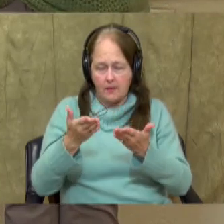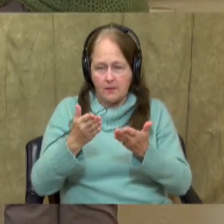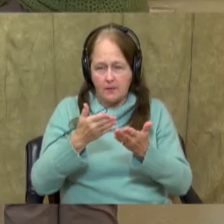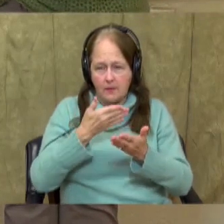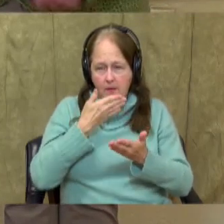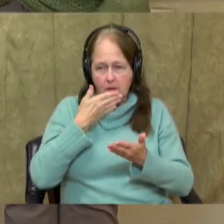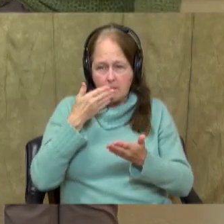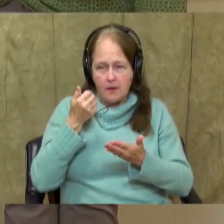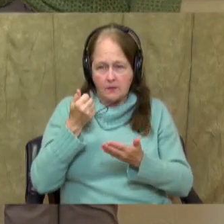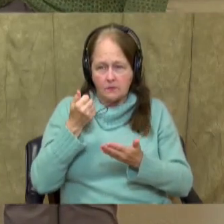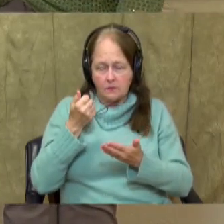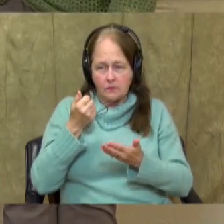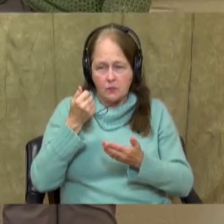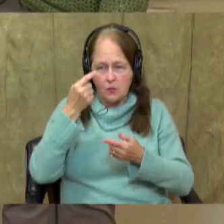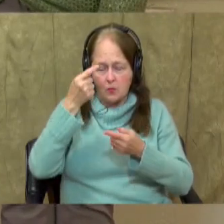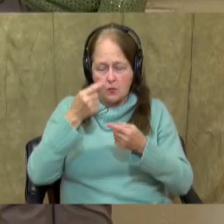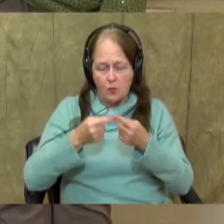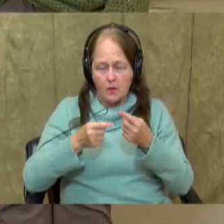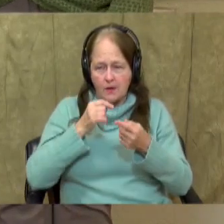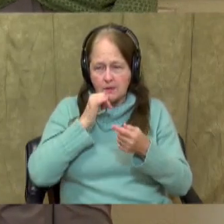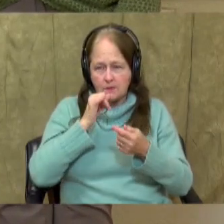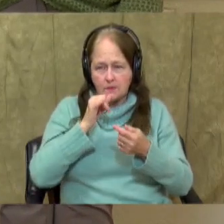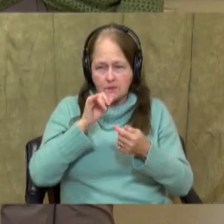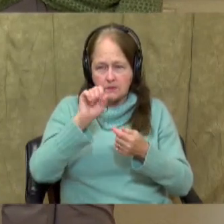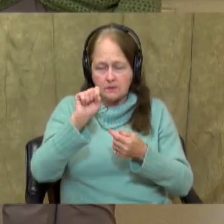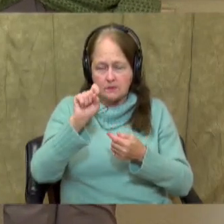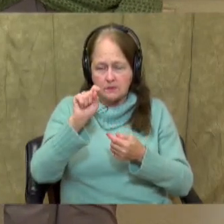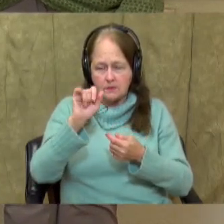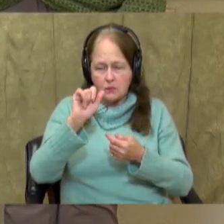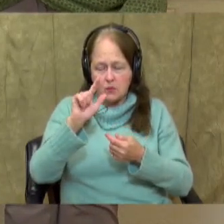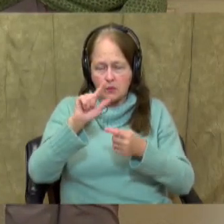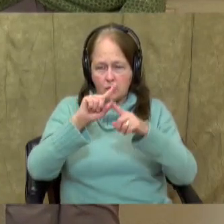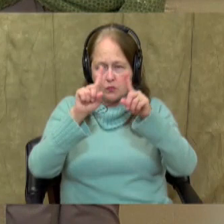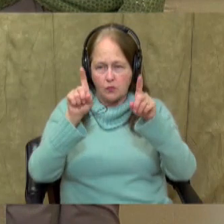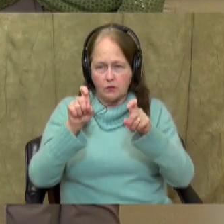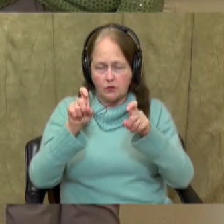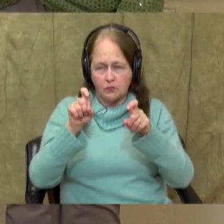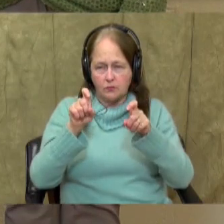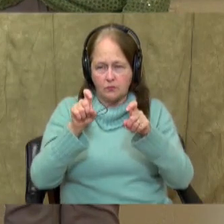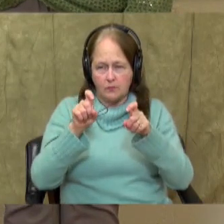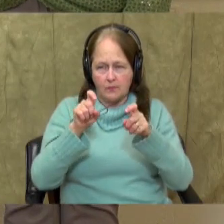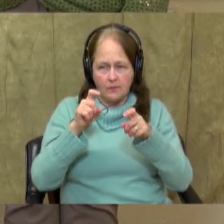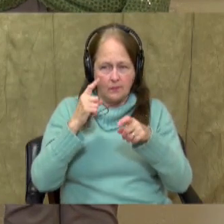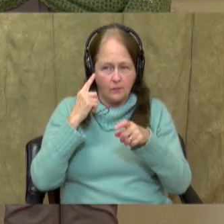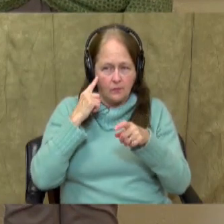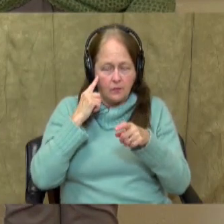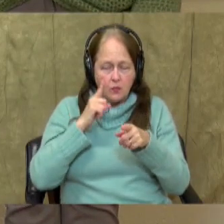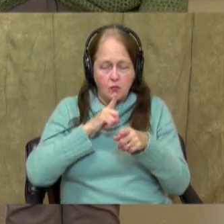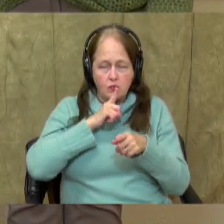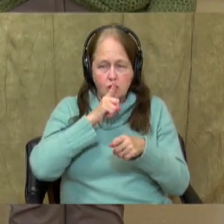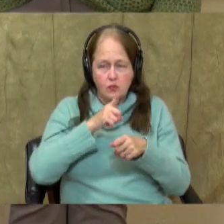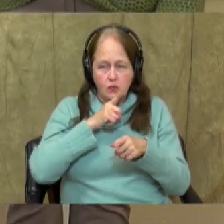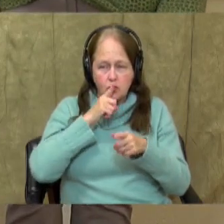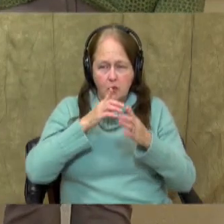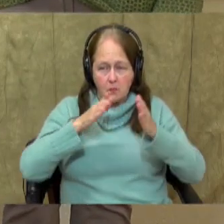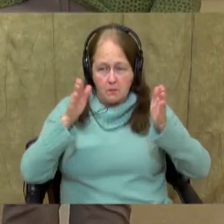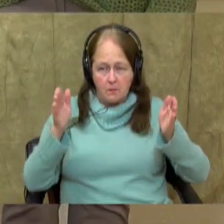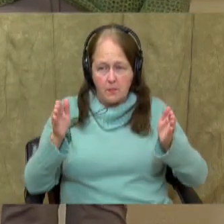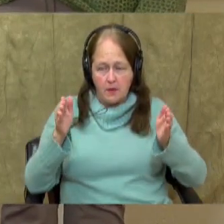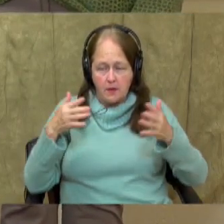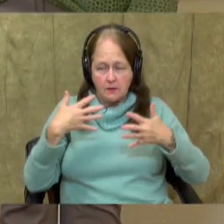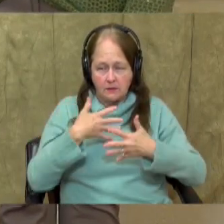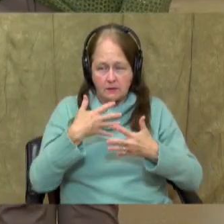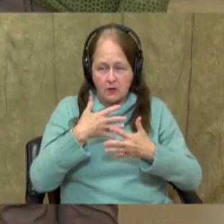be surveying. Now, what is a statistical question? It sounds like a really big,